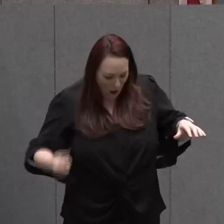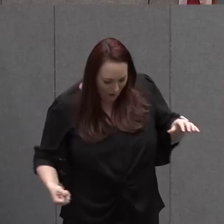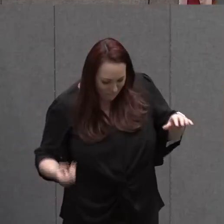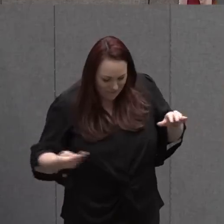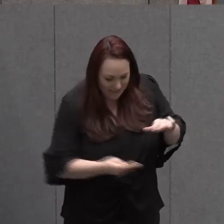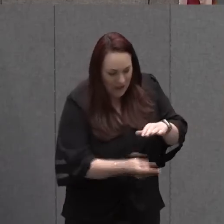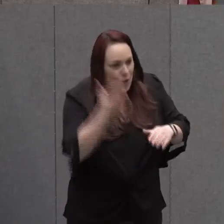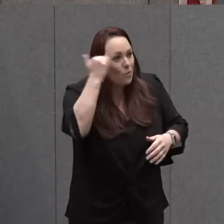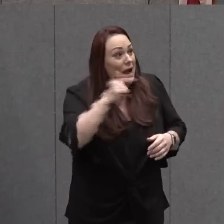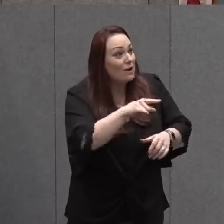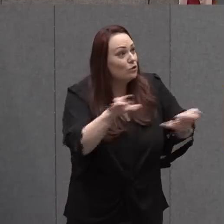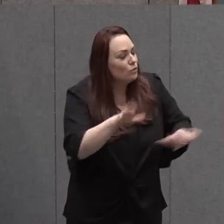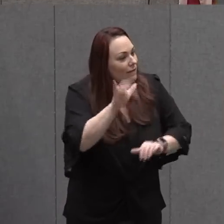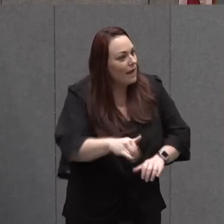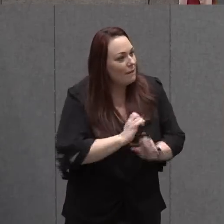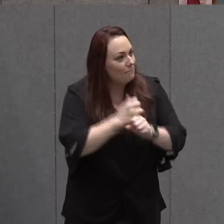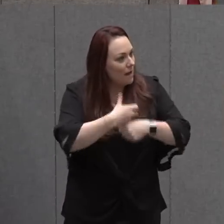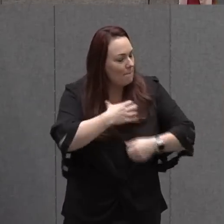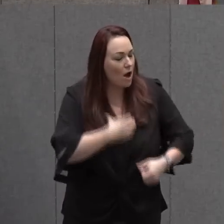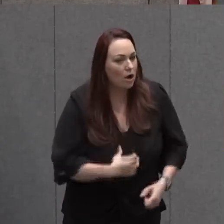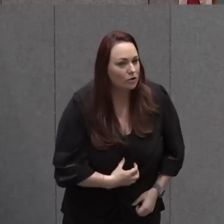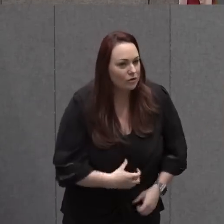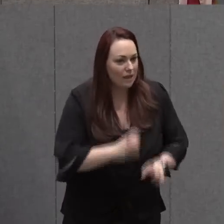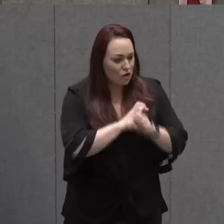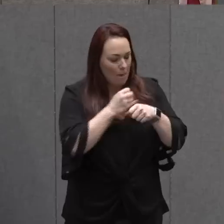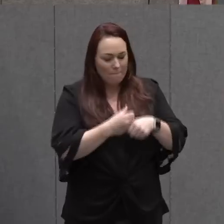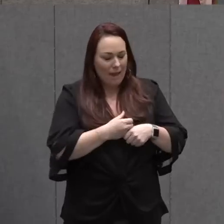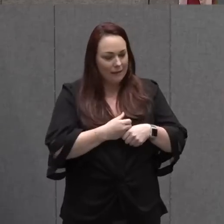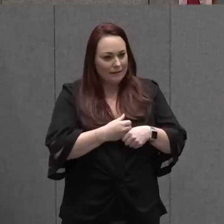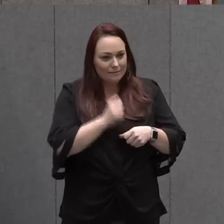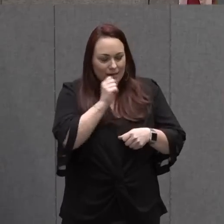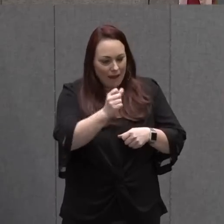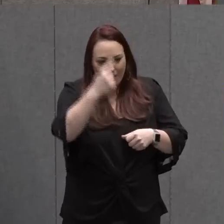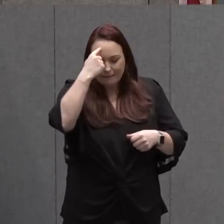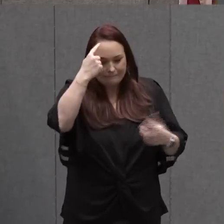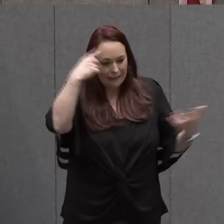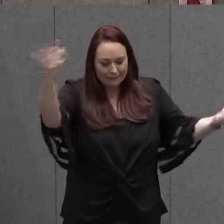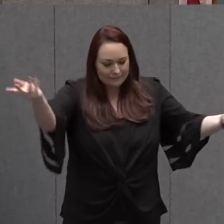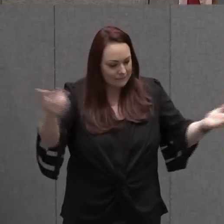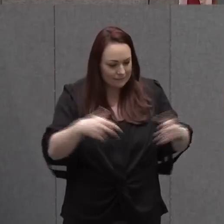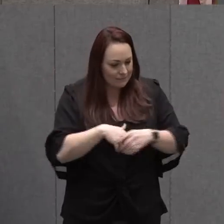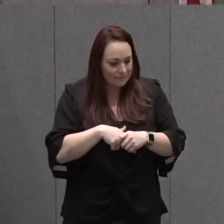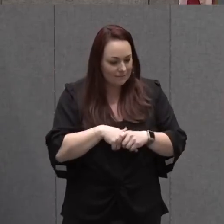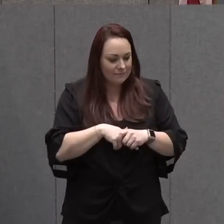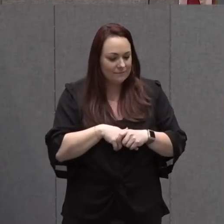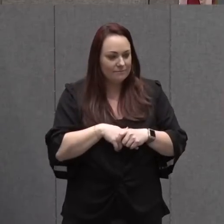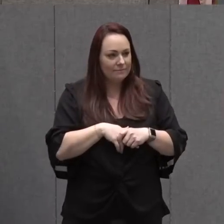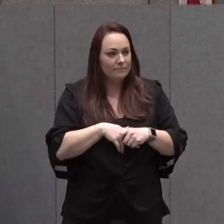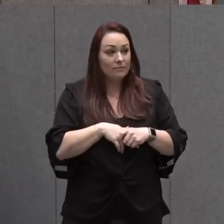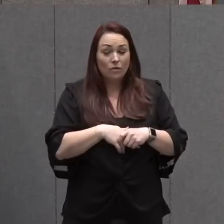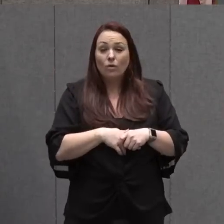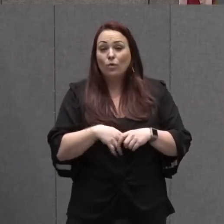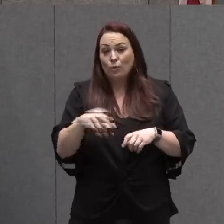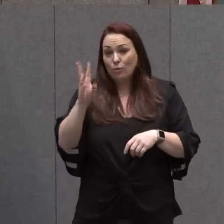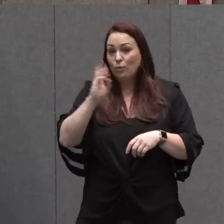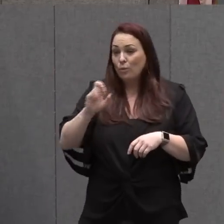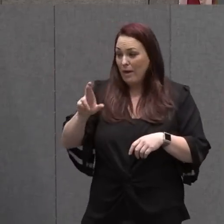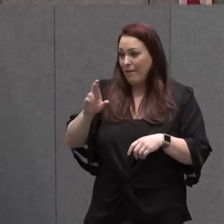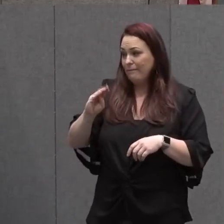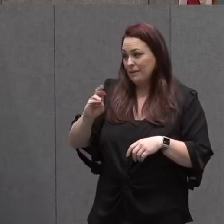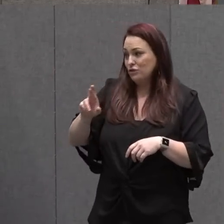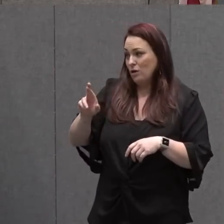you doing that? I'm so hungry and you're making nonsense. Well, Mr. R, be prepared to have your mind blown